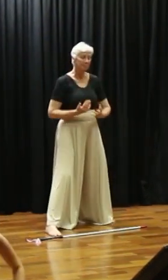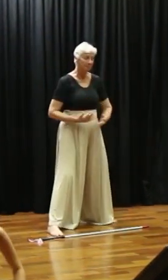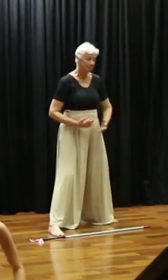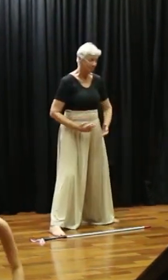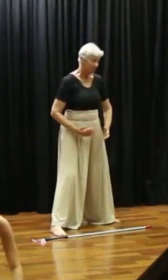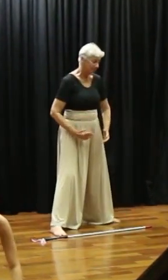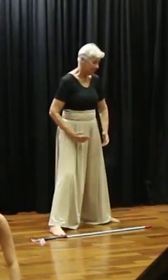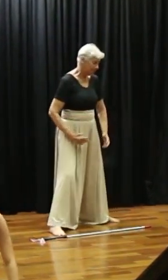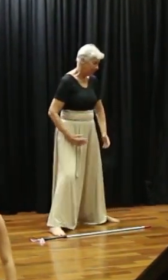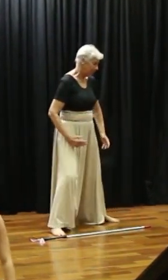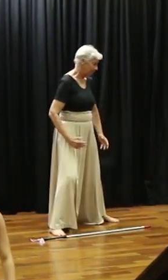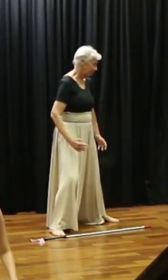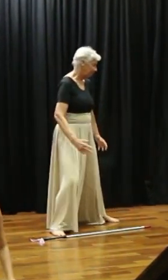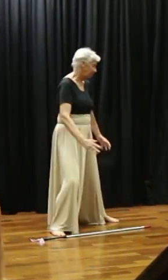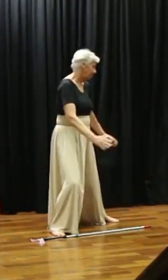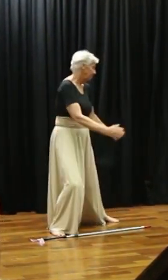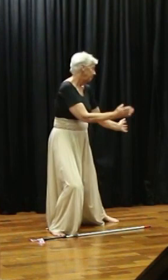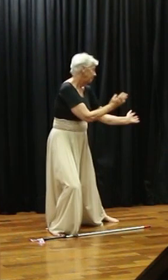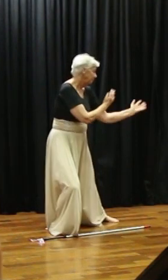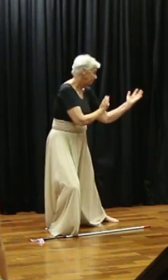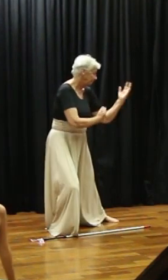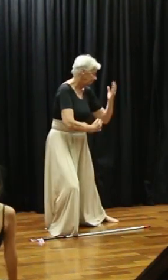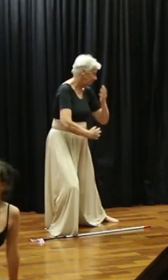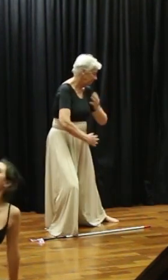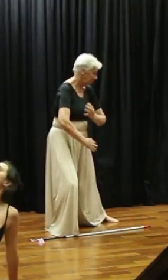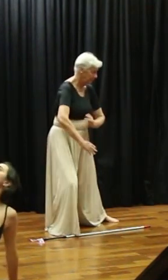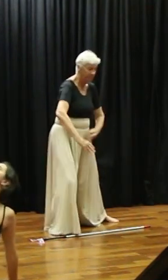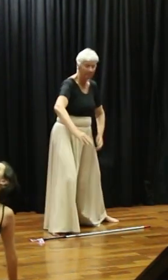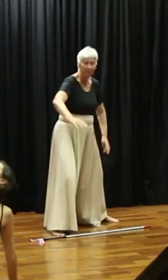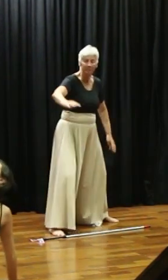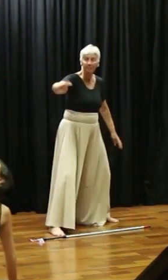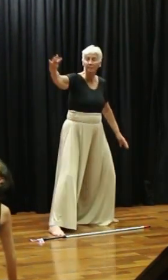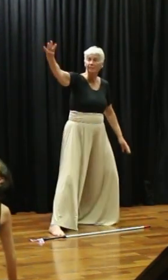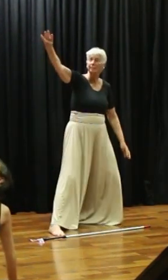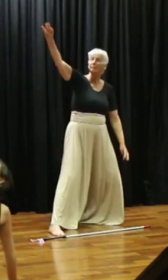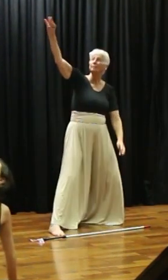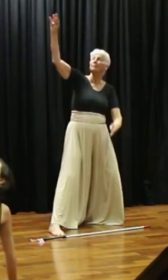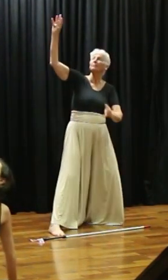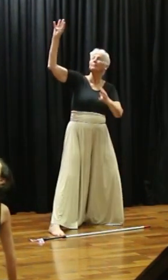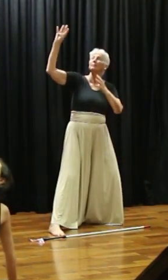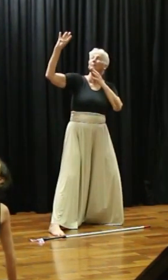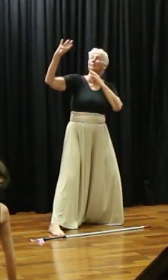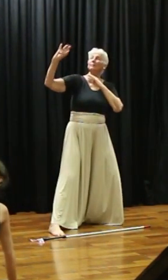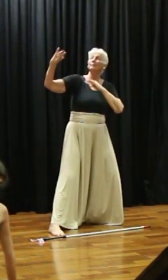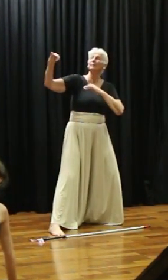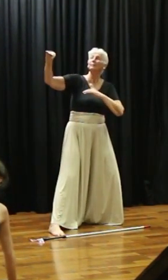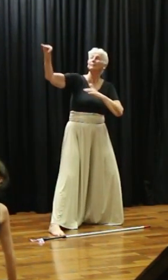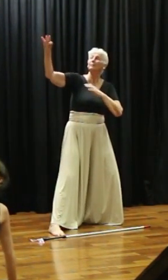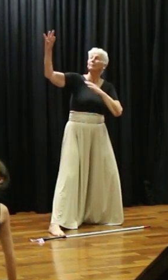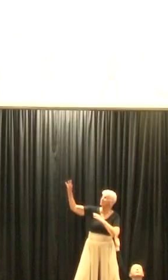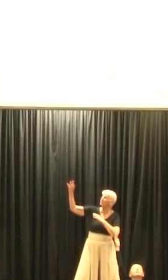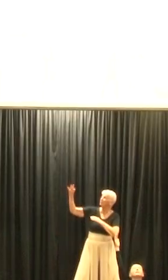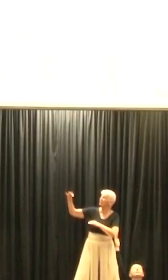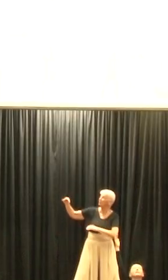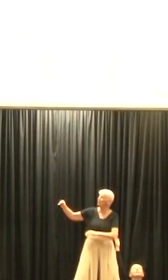you tonight. And I don't want the world to see